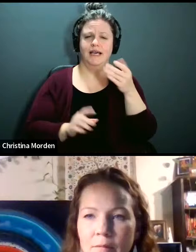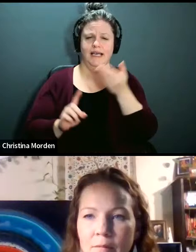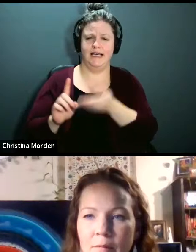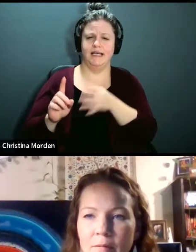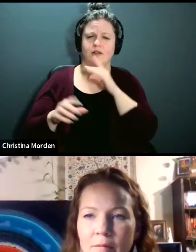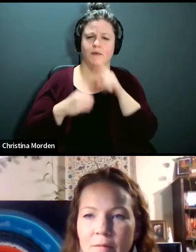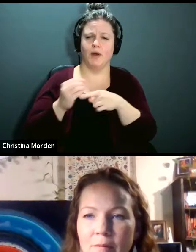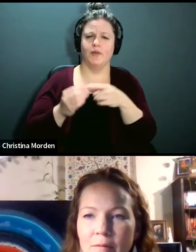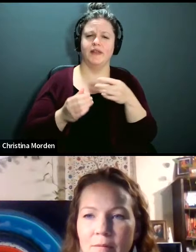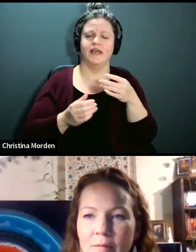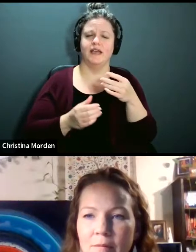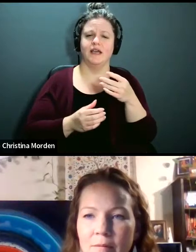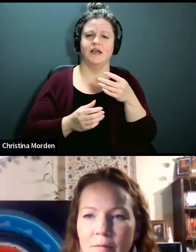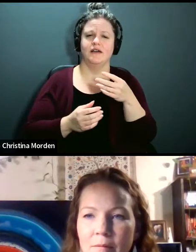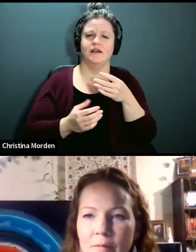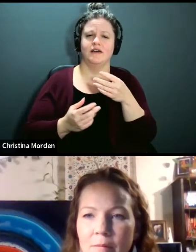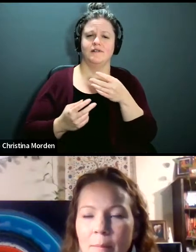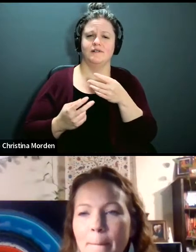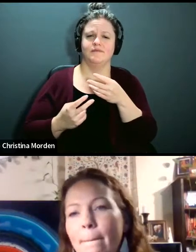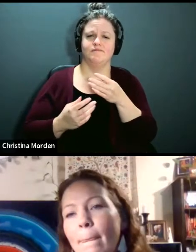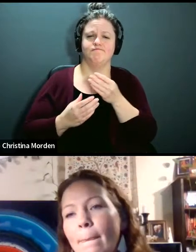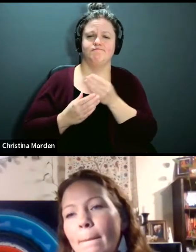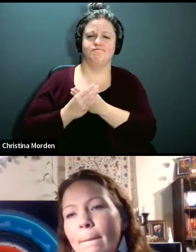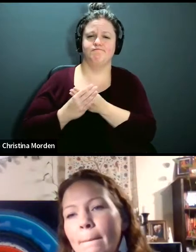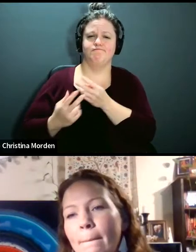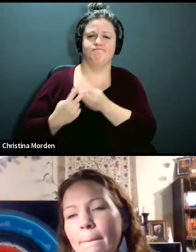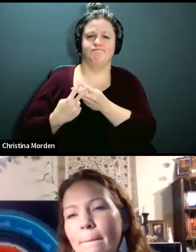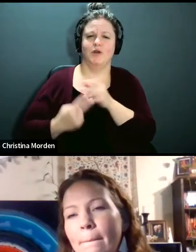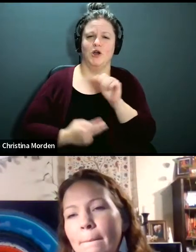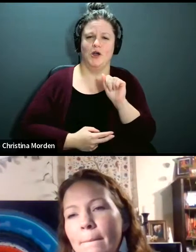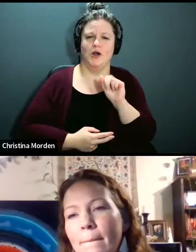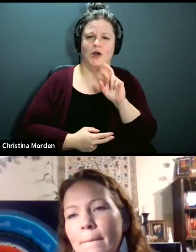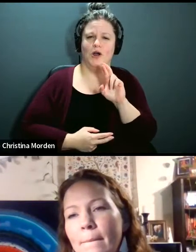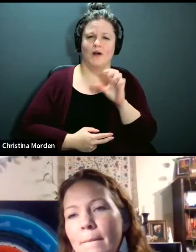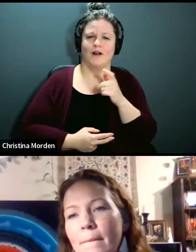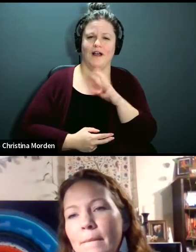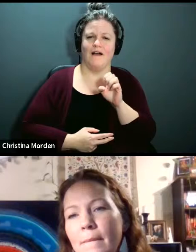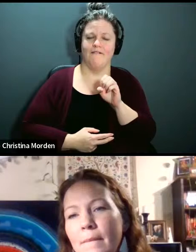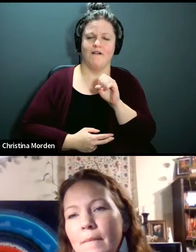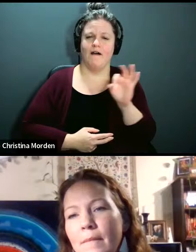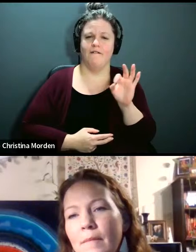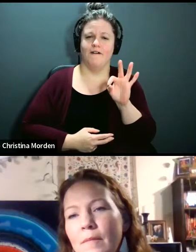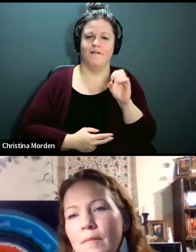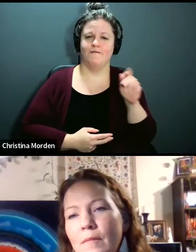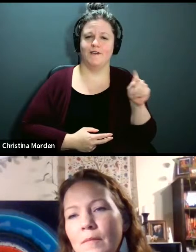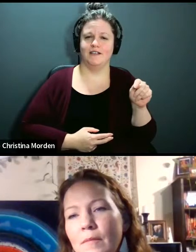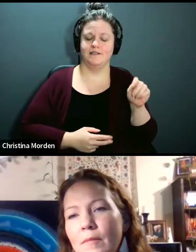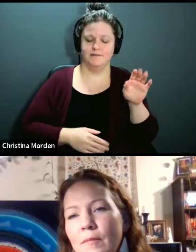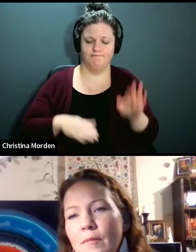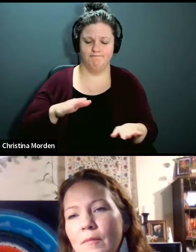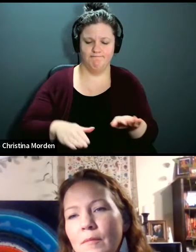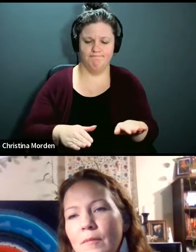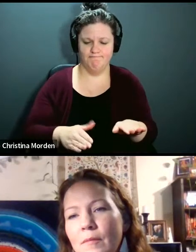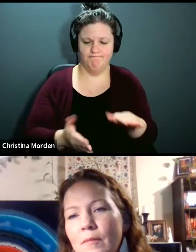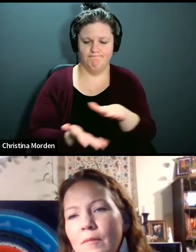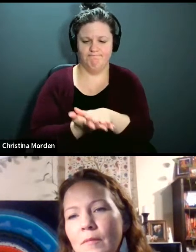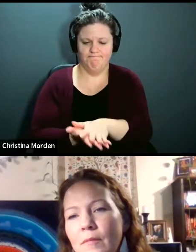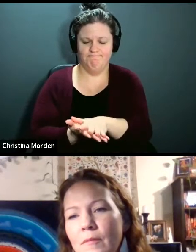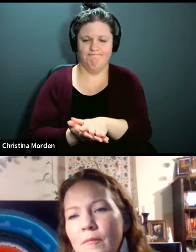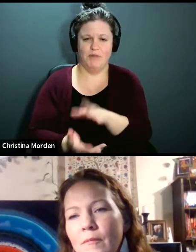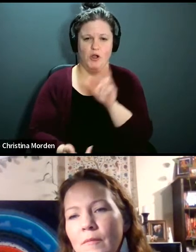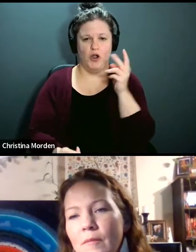that what he what he said yeah it's it's such a great phrase I guess my